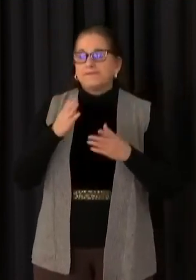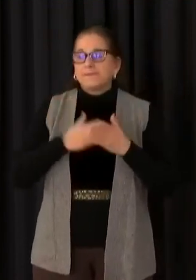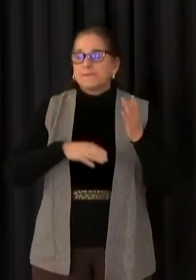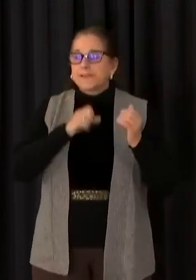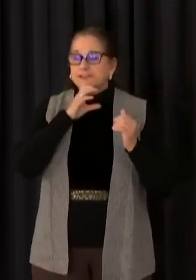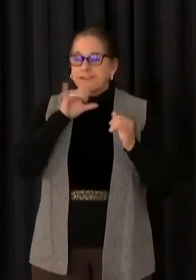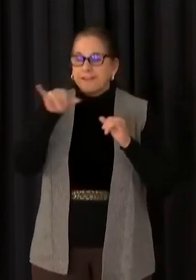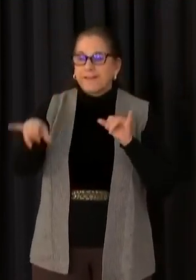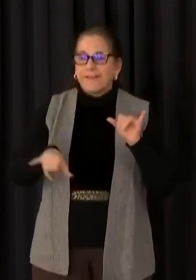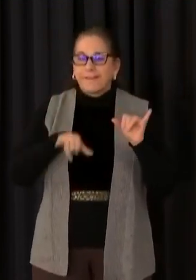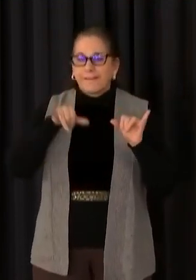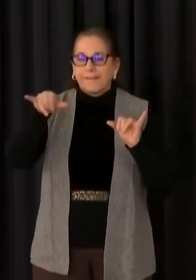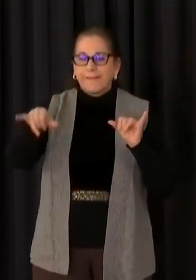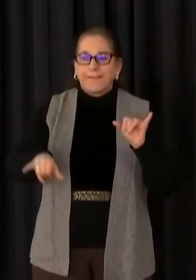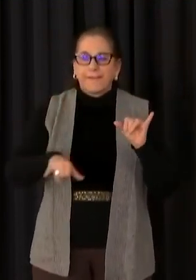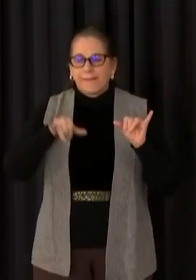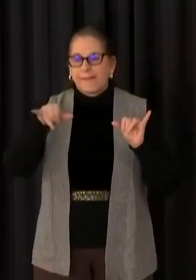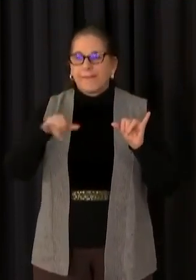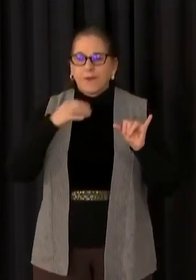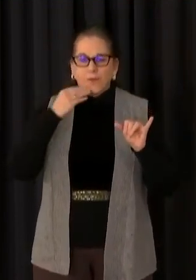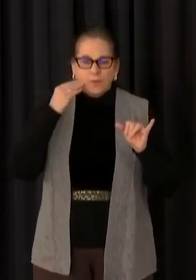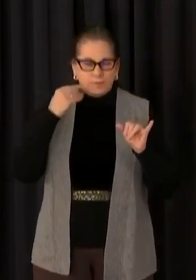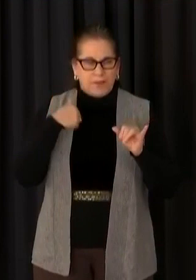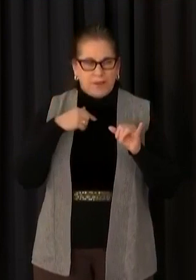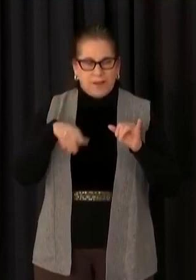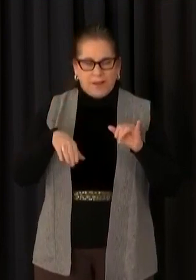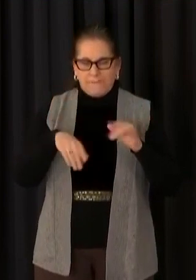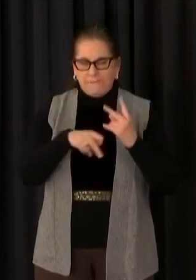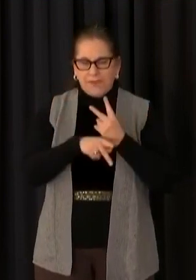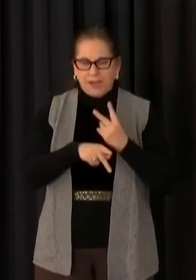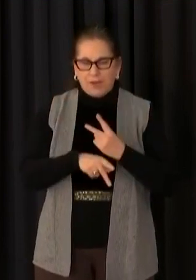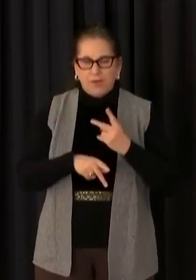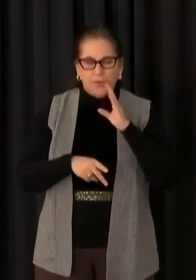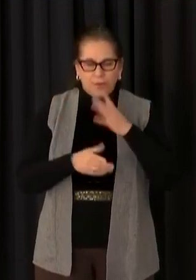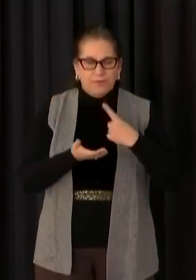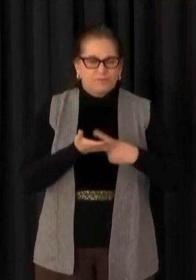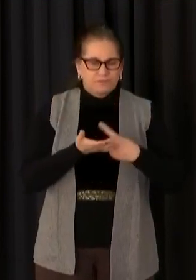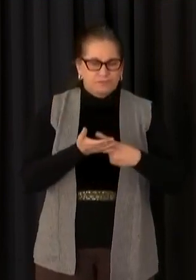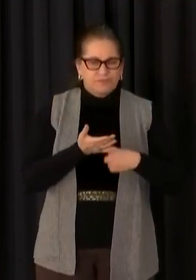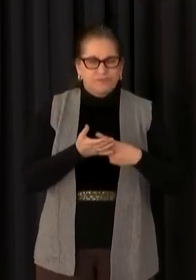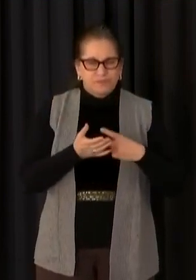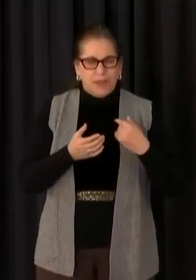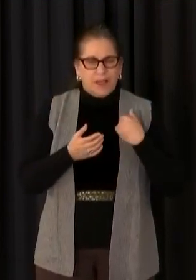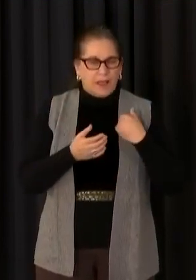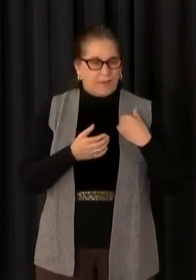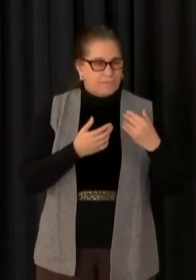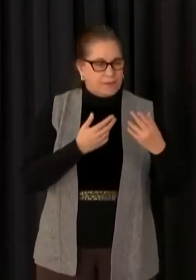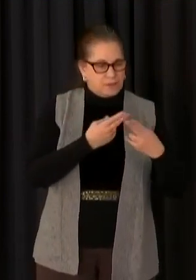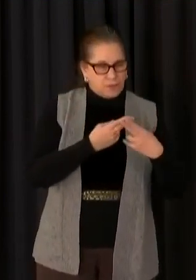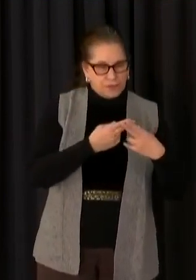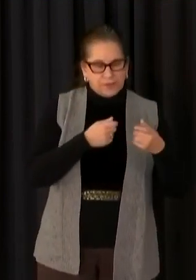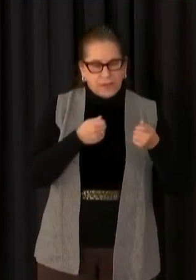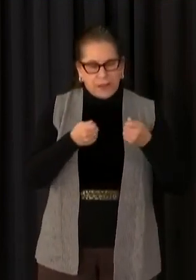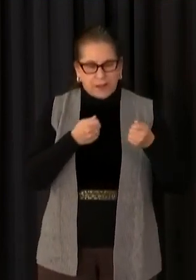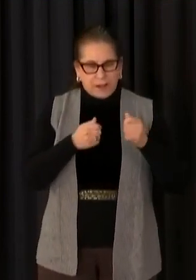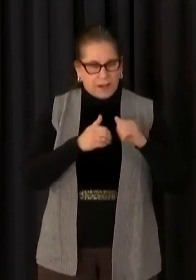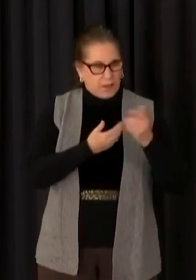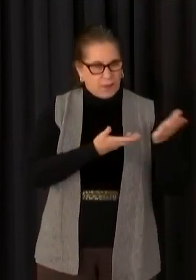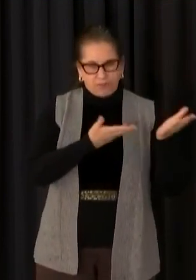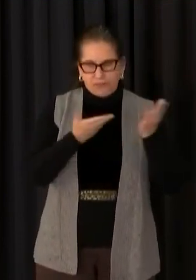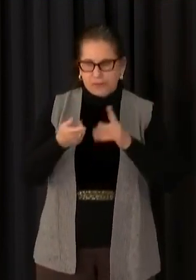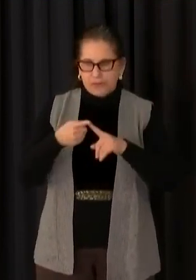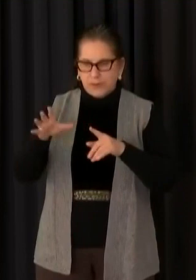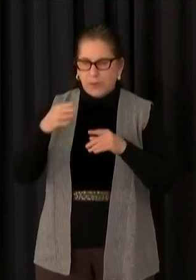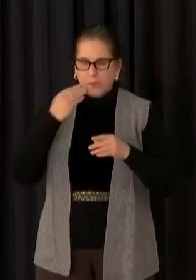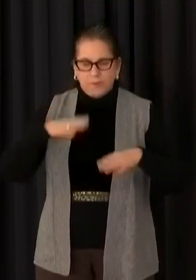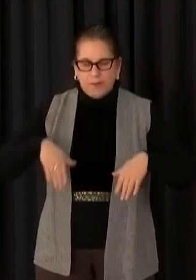in terms of who we will be able to reach with these two vaccines because of their storage and handling requirements. And I've even